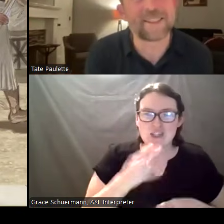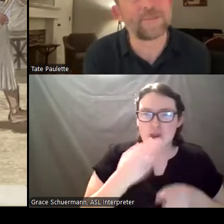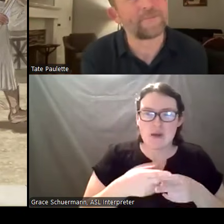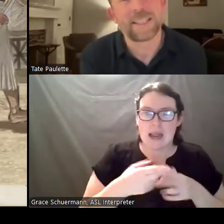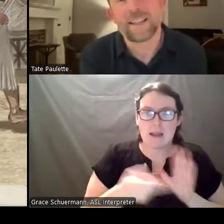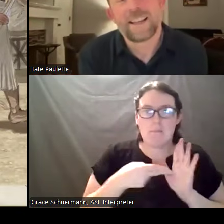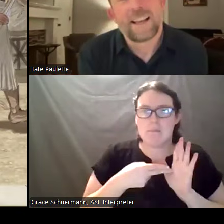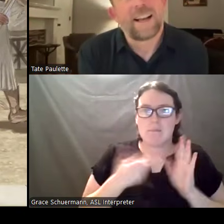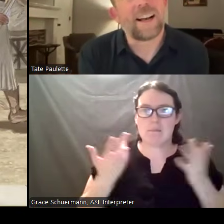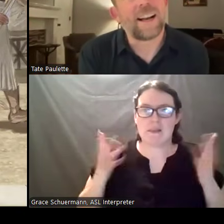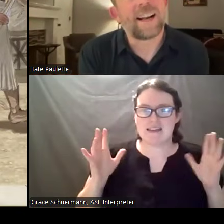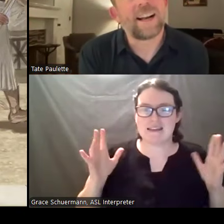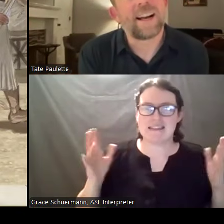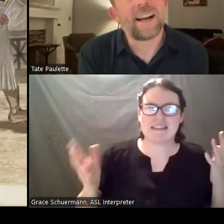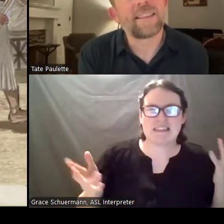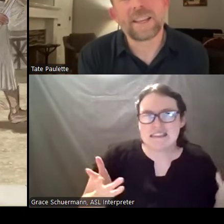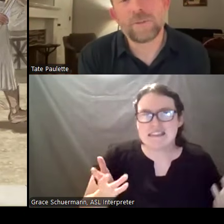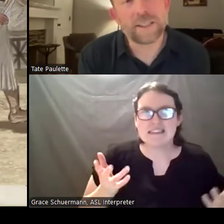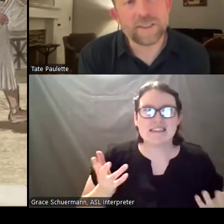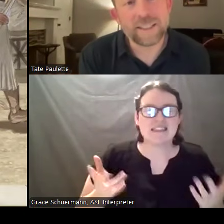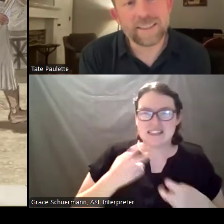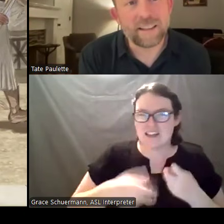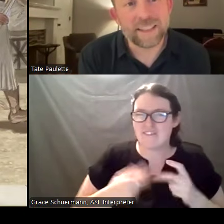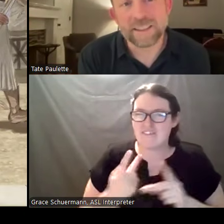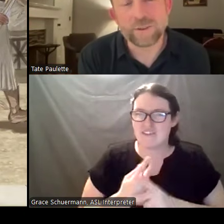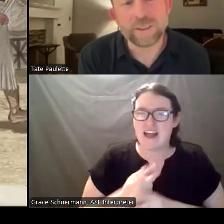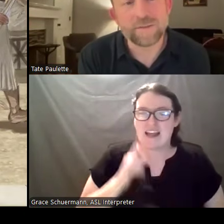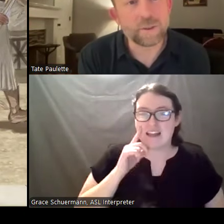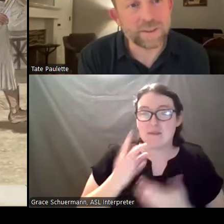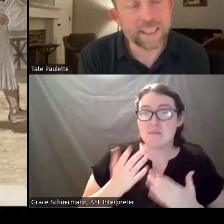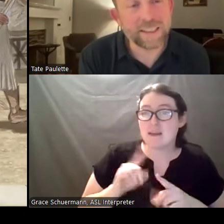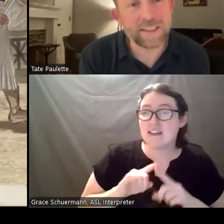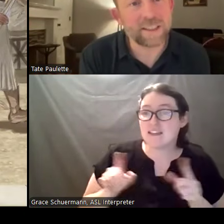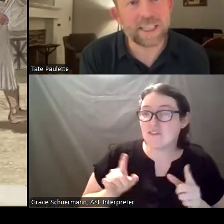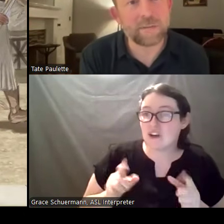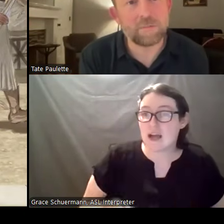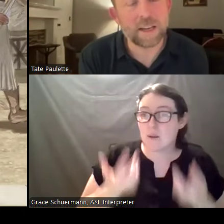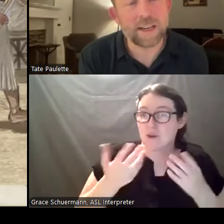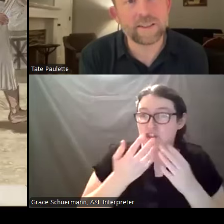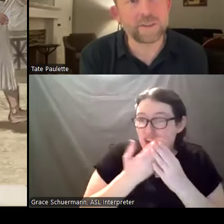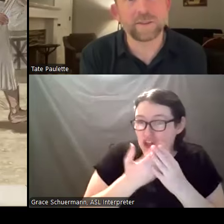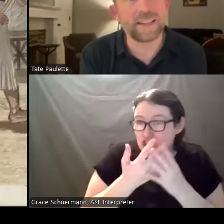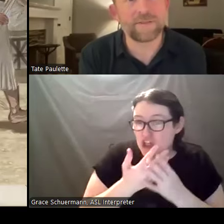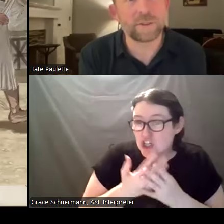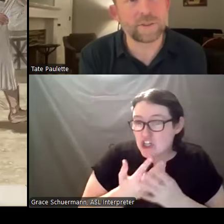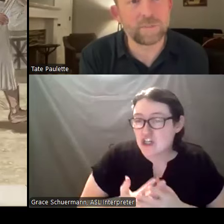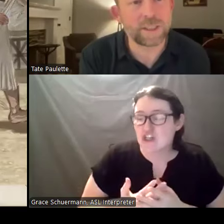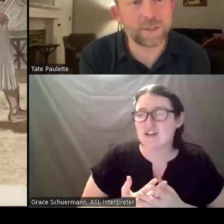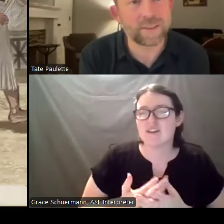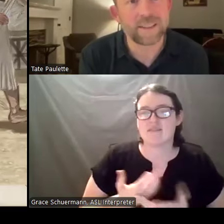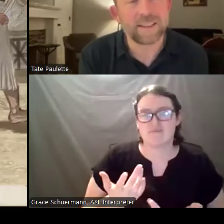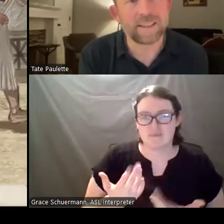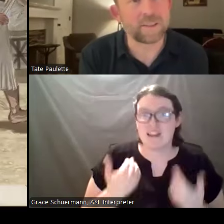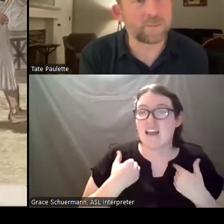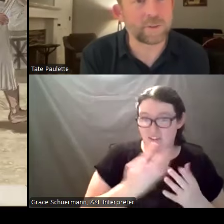And so I think it could be other things like degree of filtering. There's certainly they have filtered